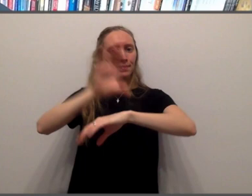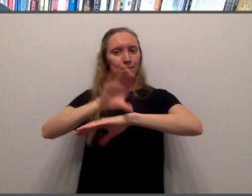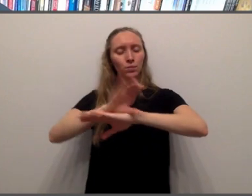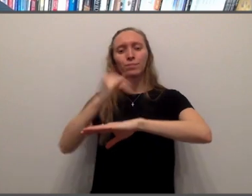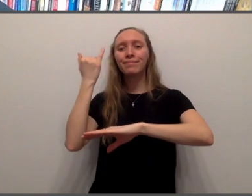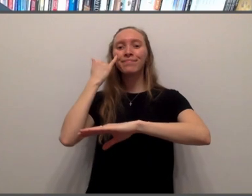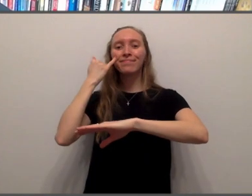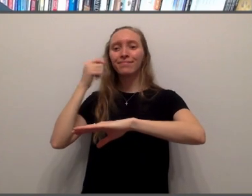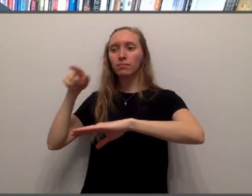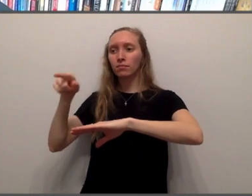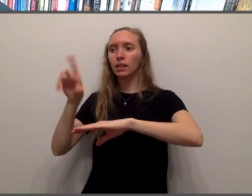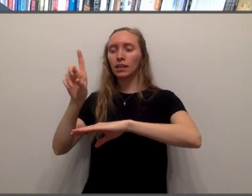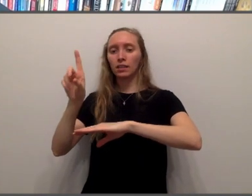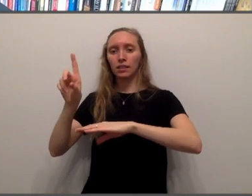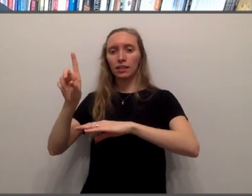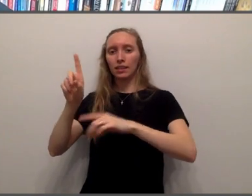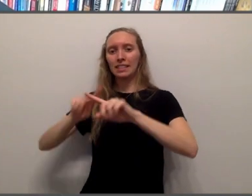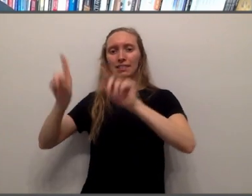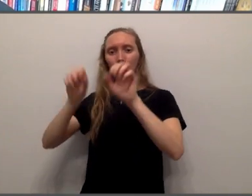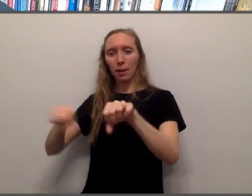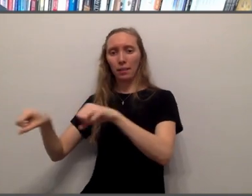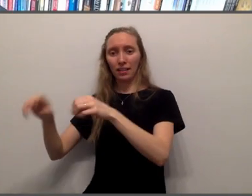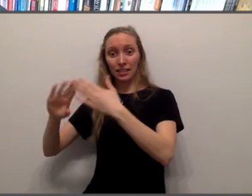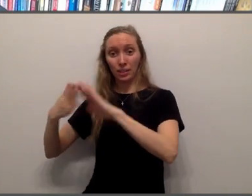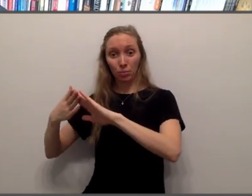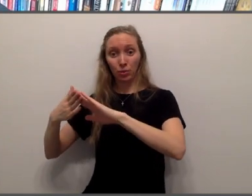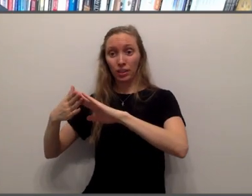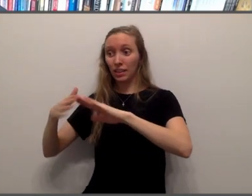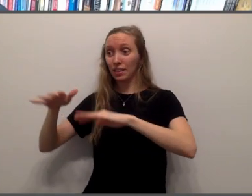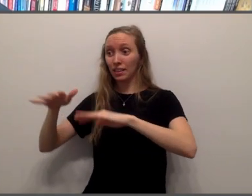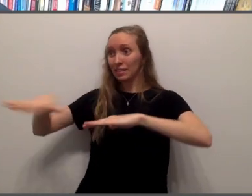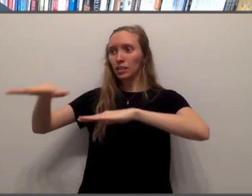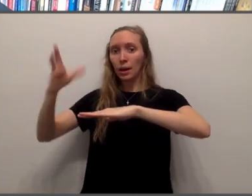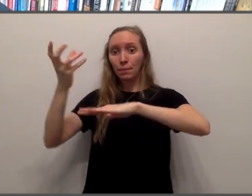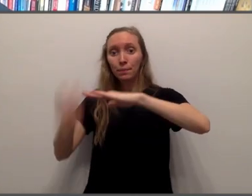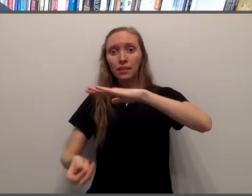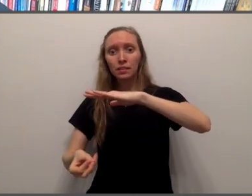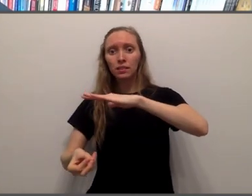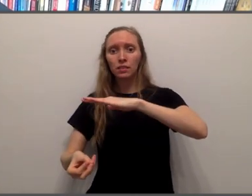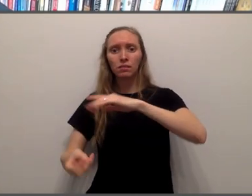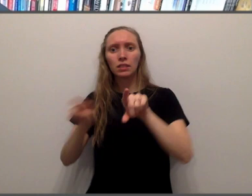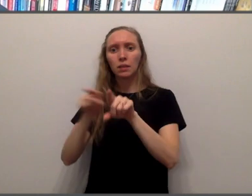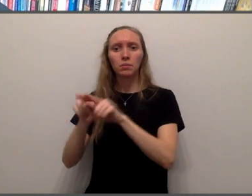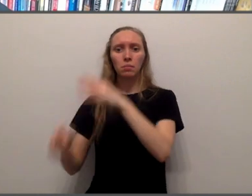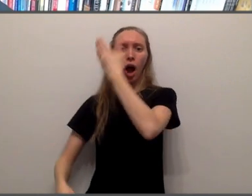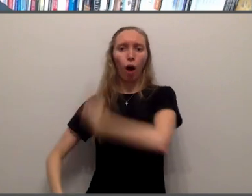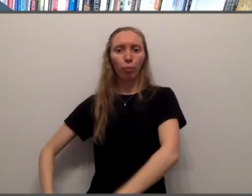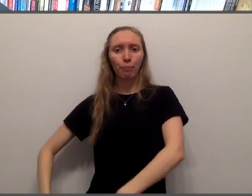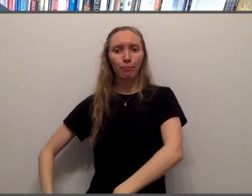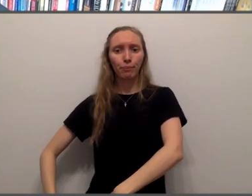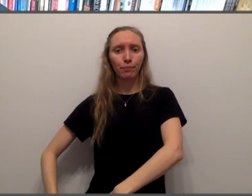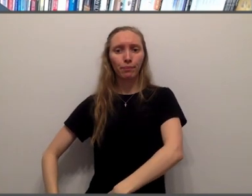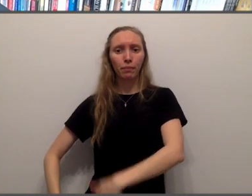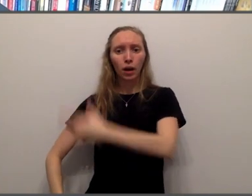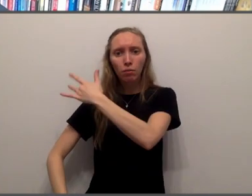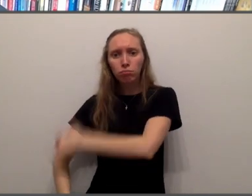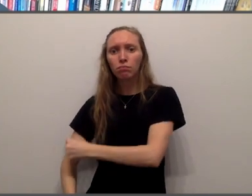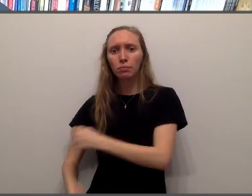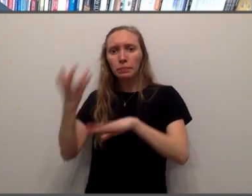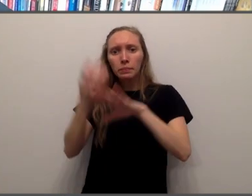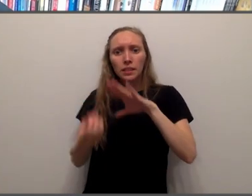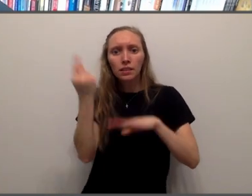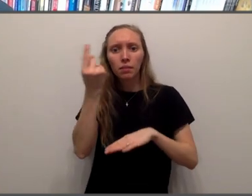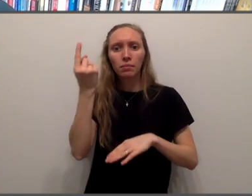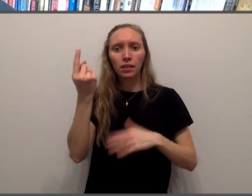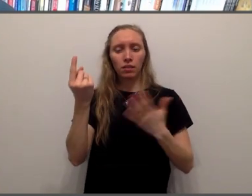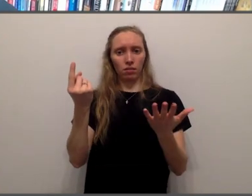actually a void that is present, because their voice is missing. You know, Jesus goes on to tell a